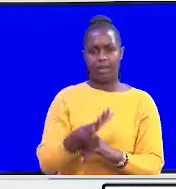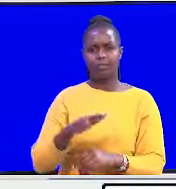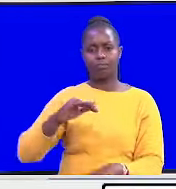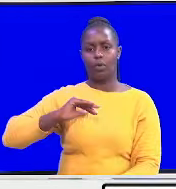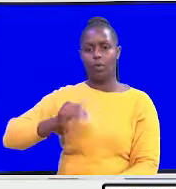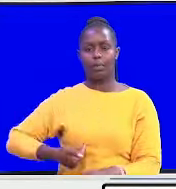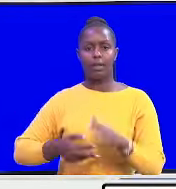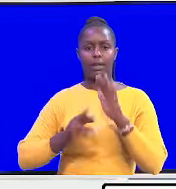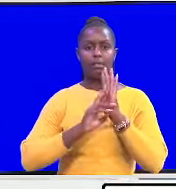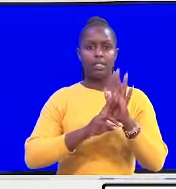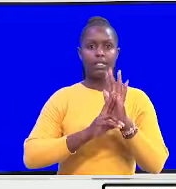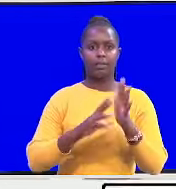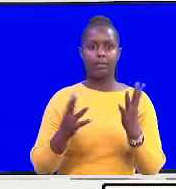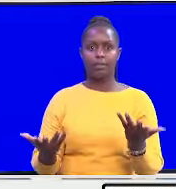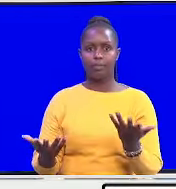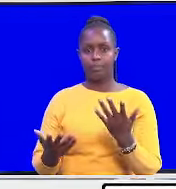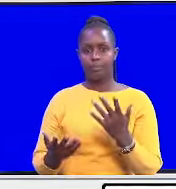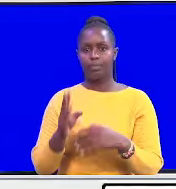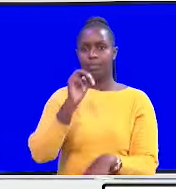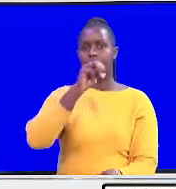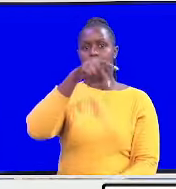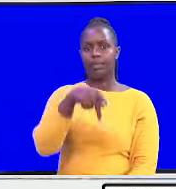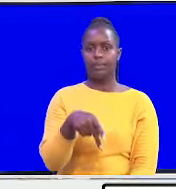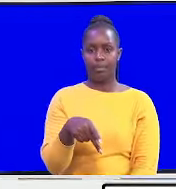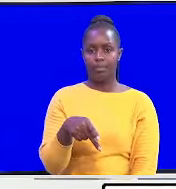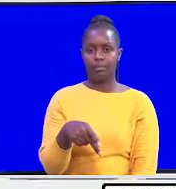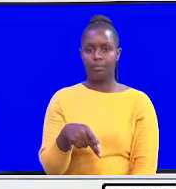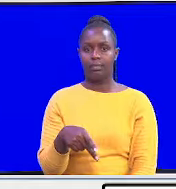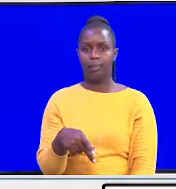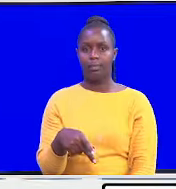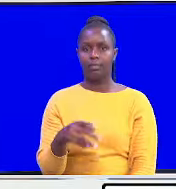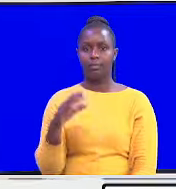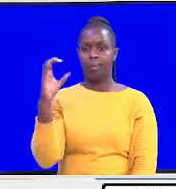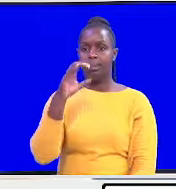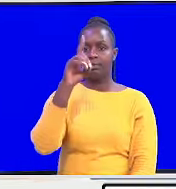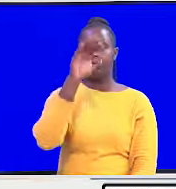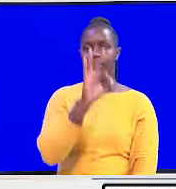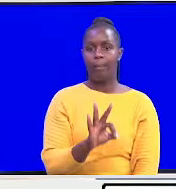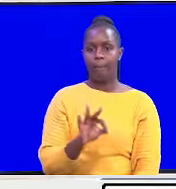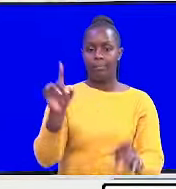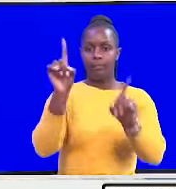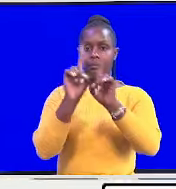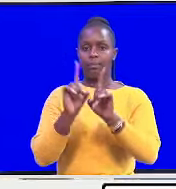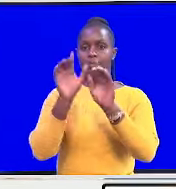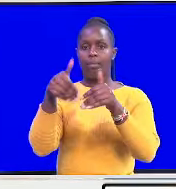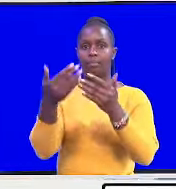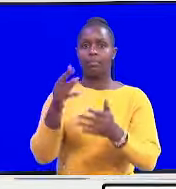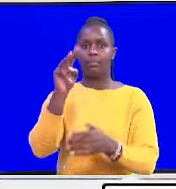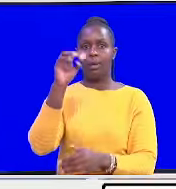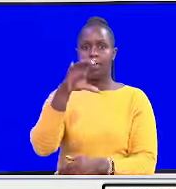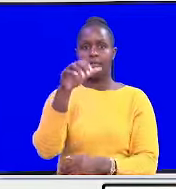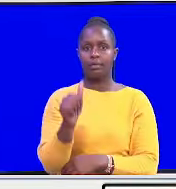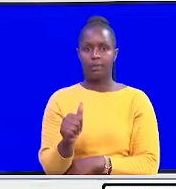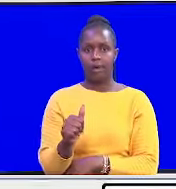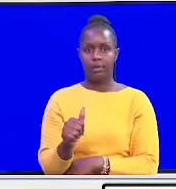rep, given to the MP through CDF, given to the MCA. I hope none